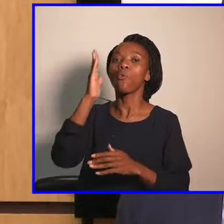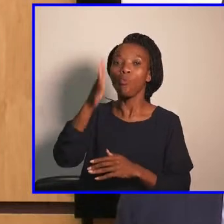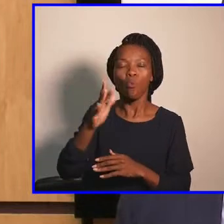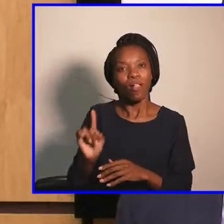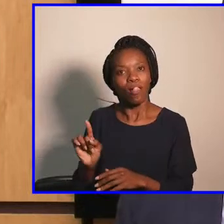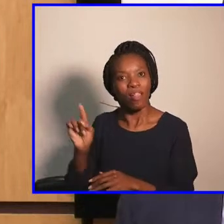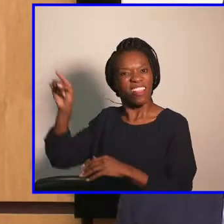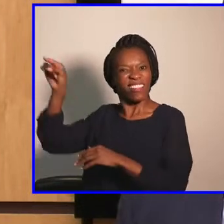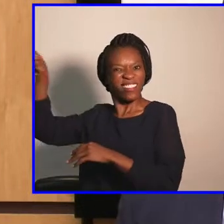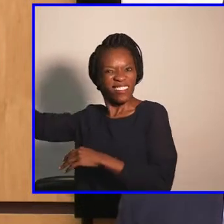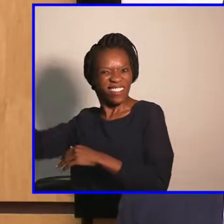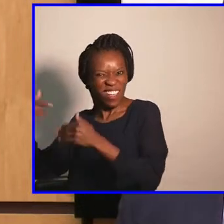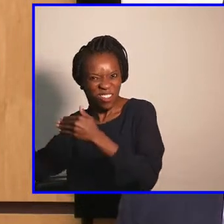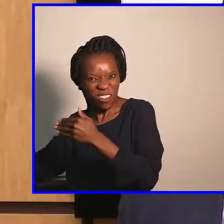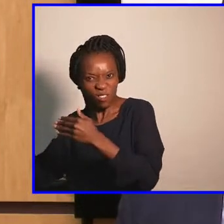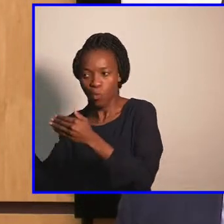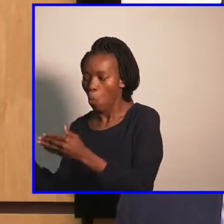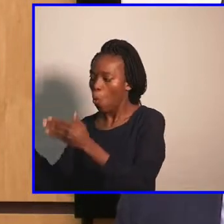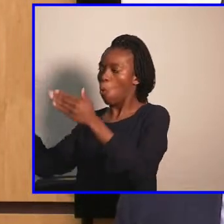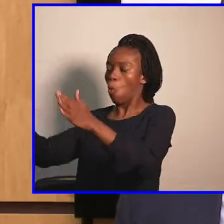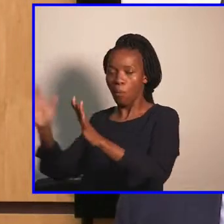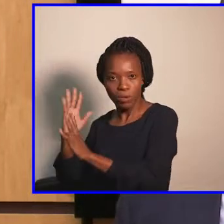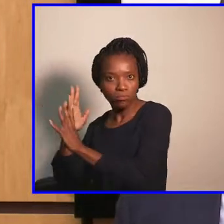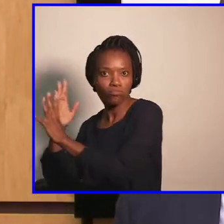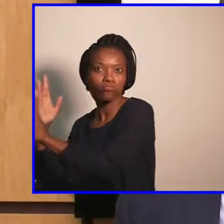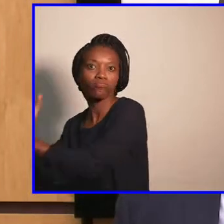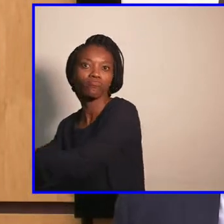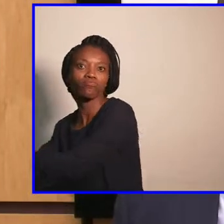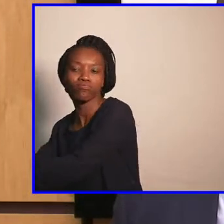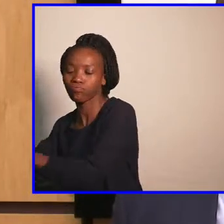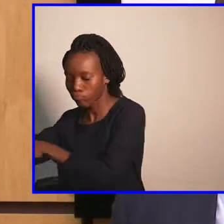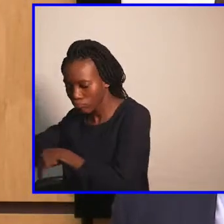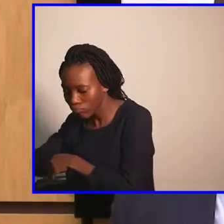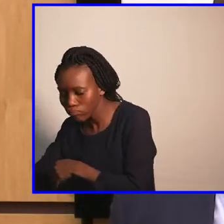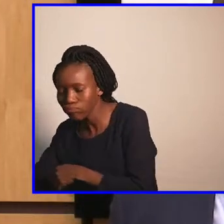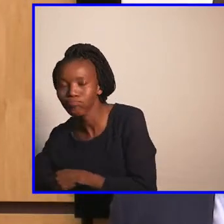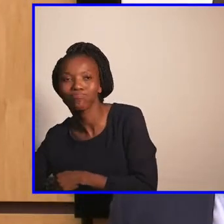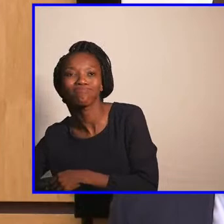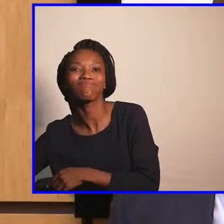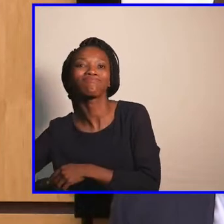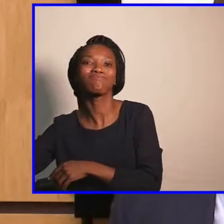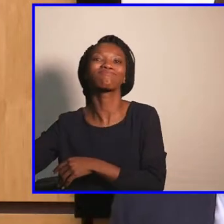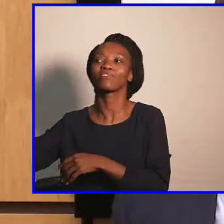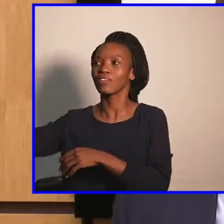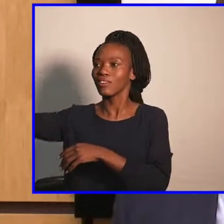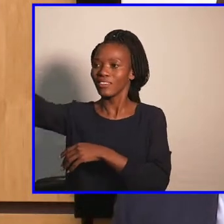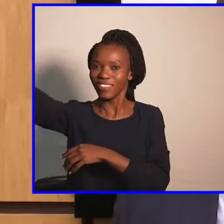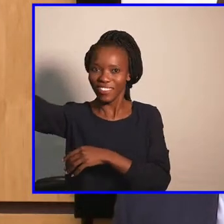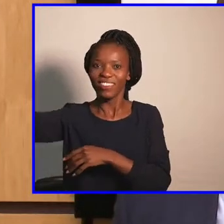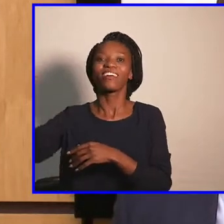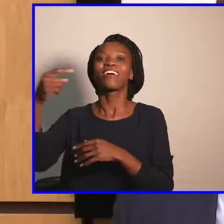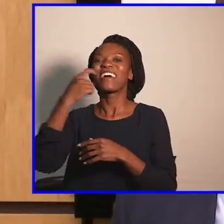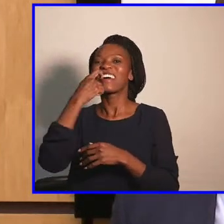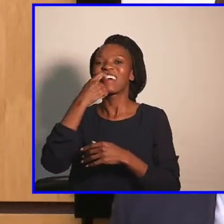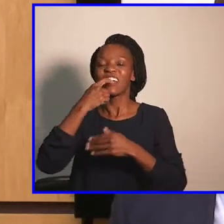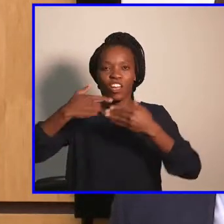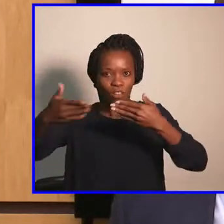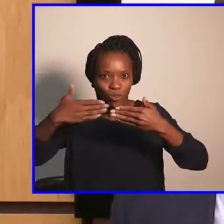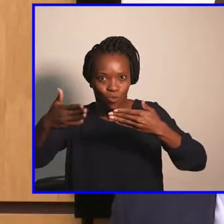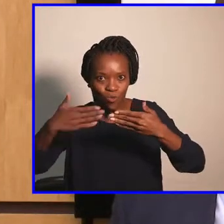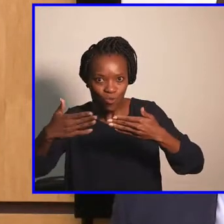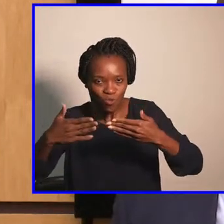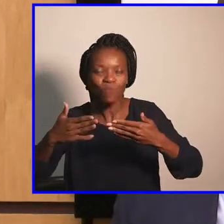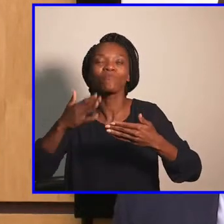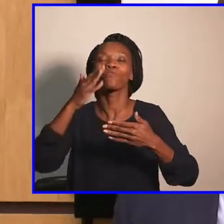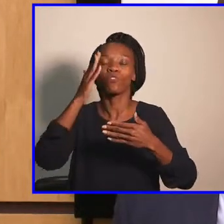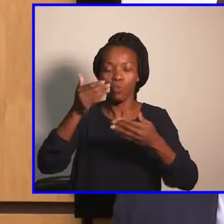the exit that will be opened. They will also go down until they reach that last door, which is the exit door, and then they